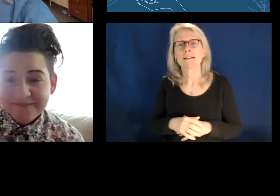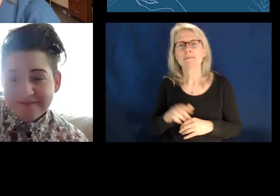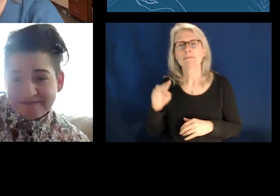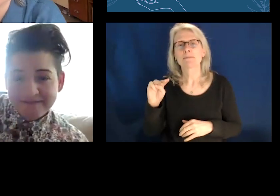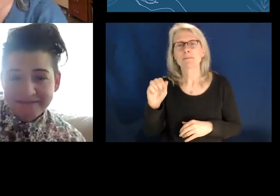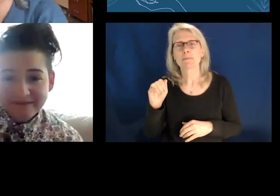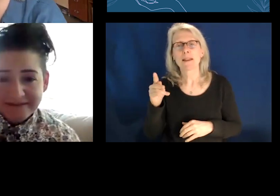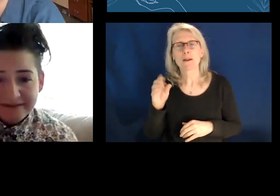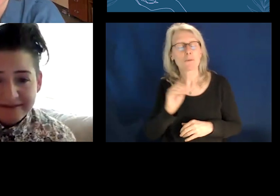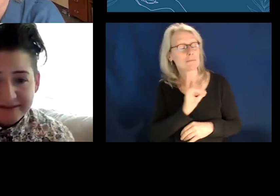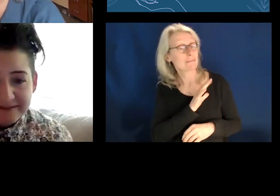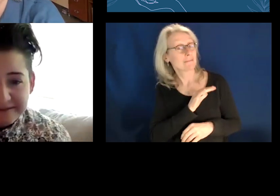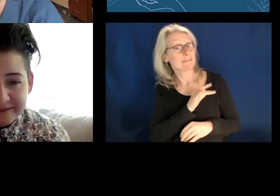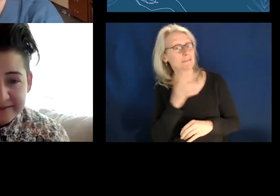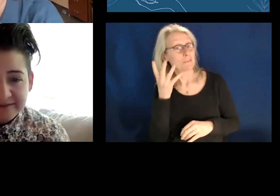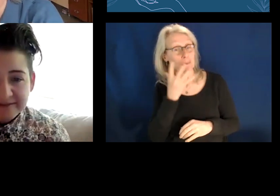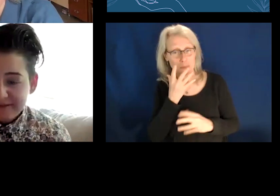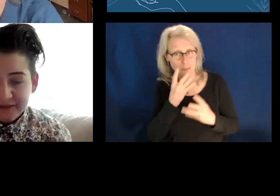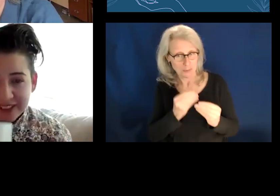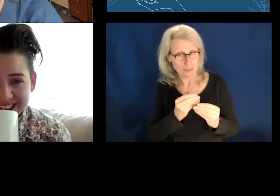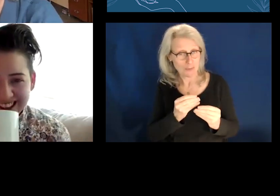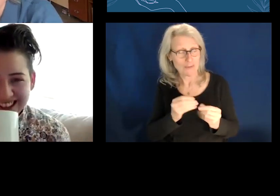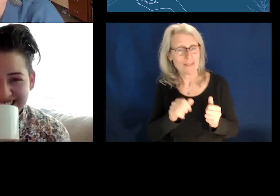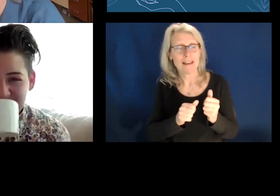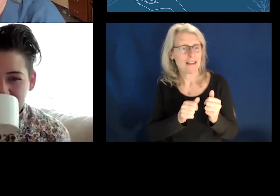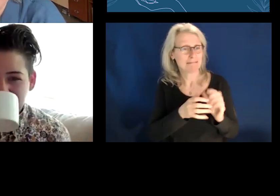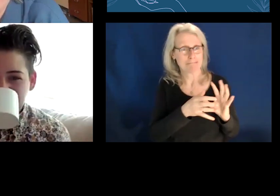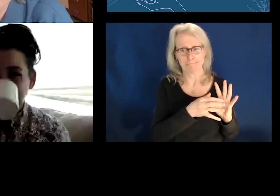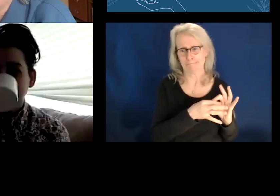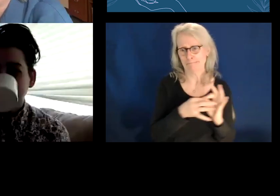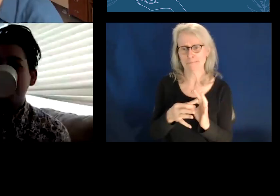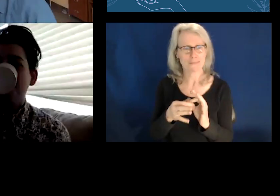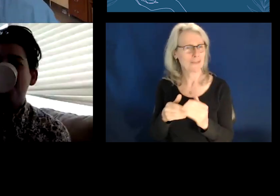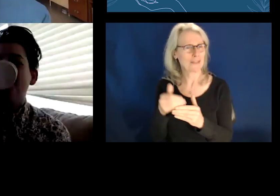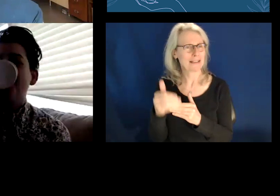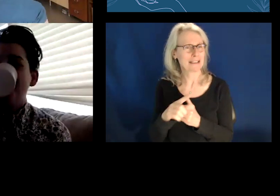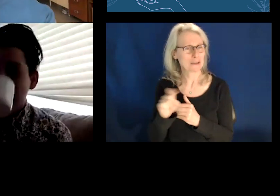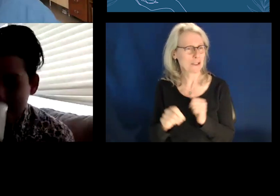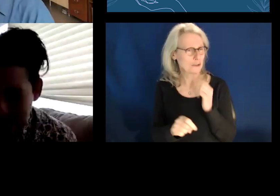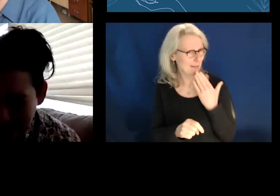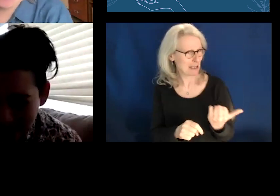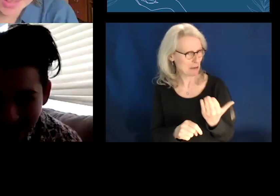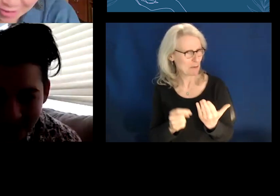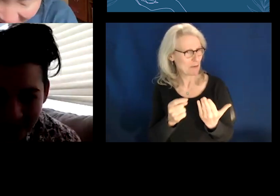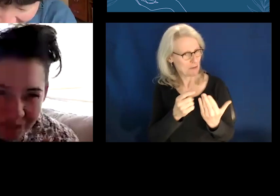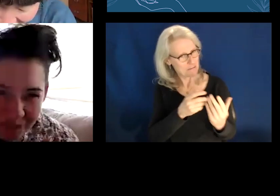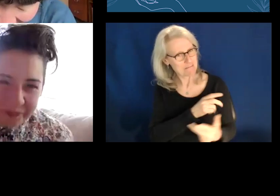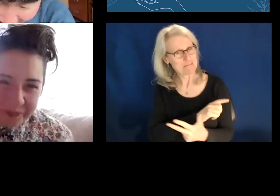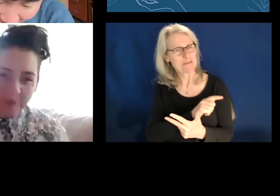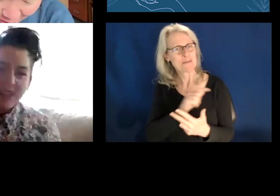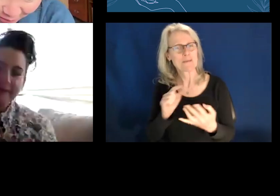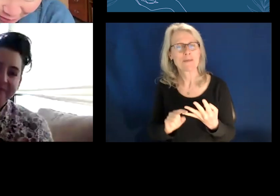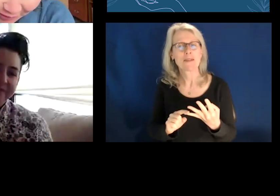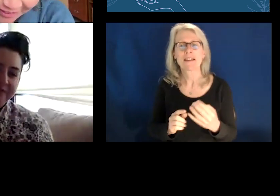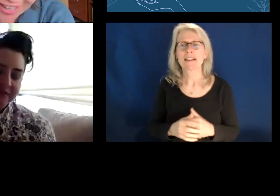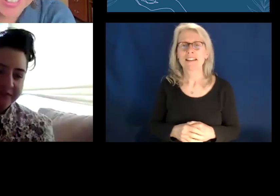Faye. And again, a really good segue to the next question. You're so good at this. Thank you. No, that's